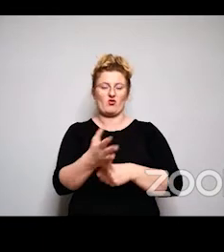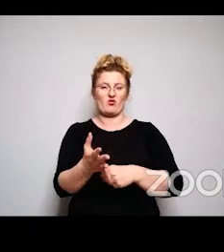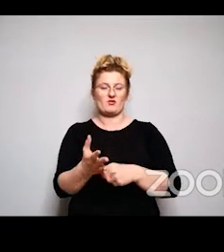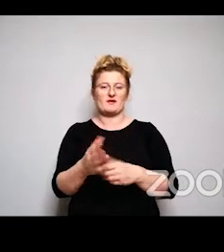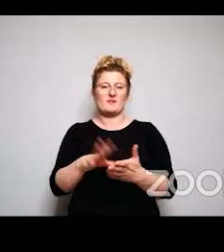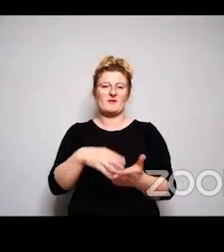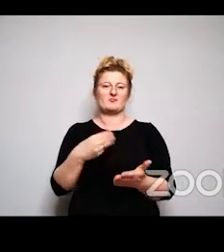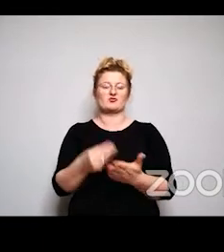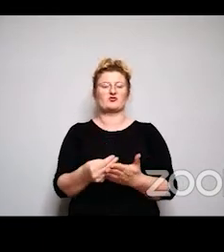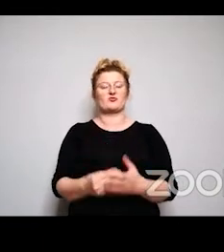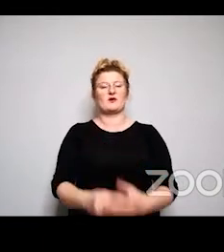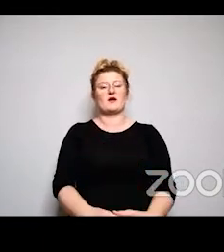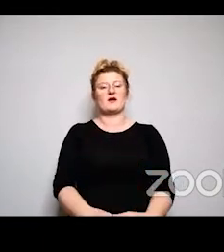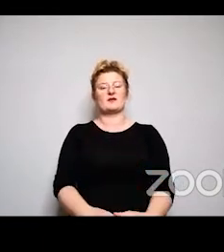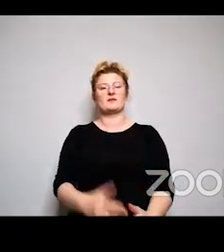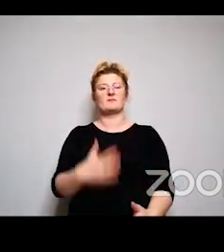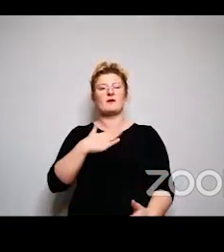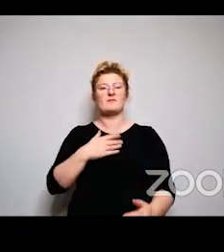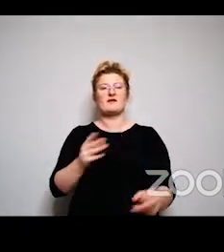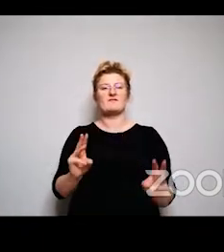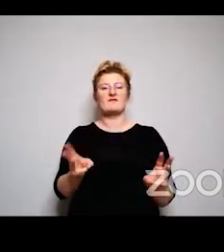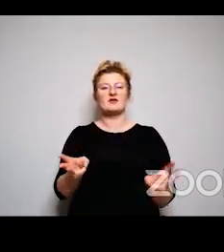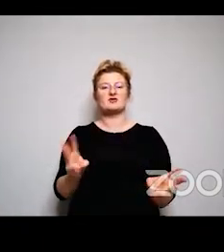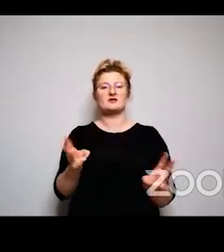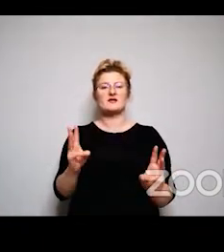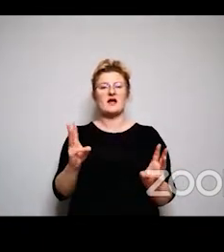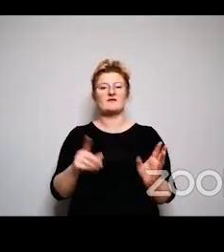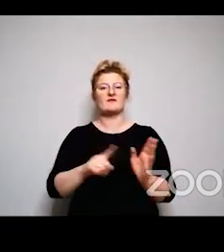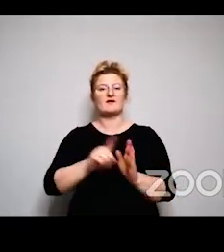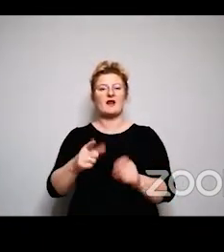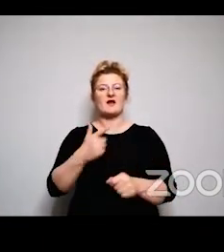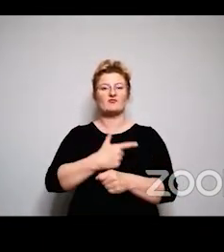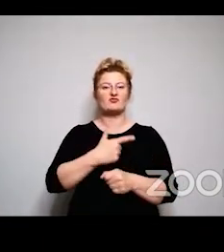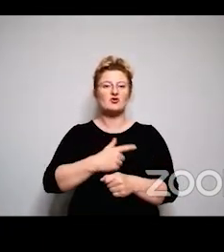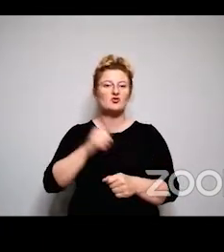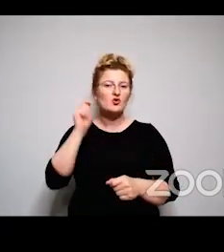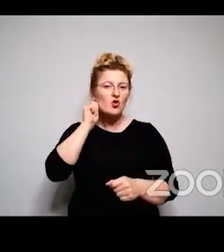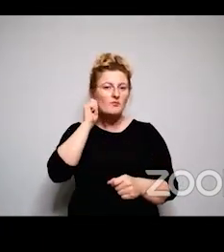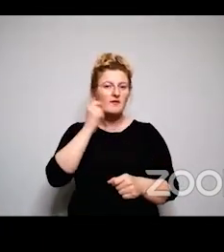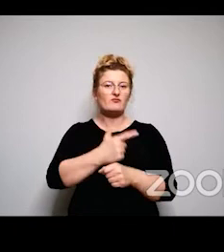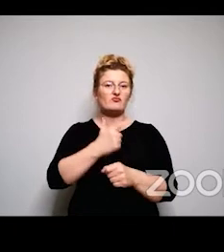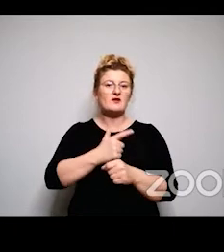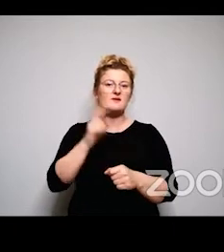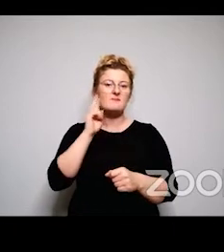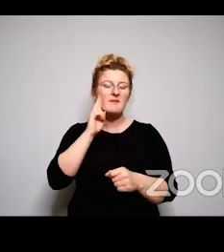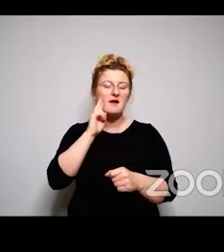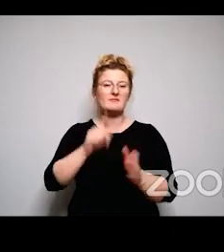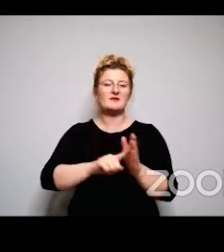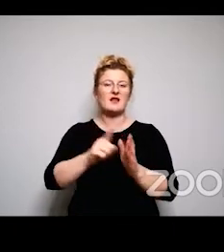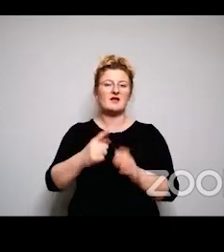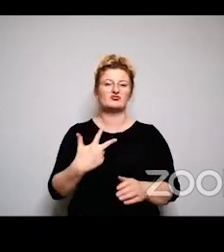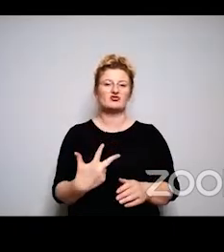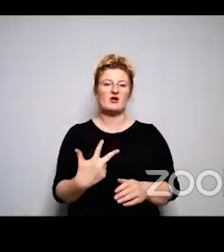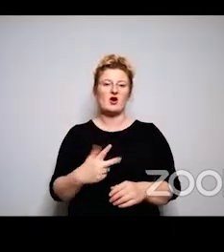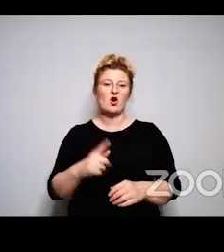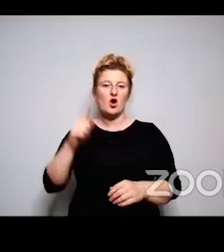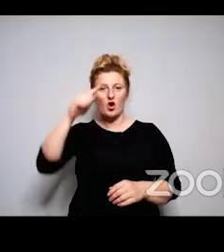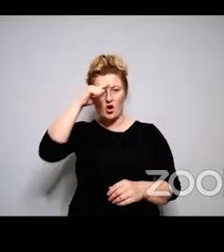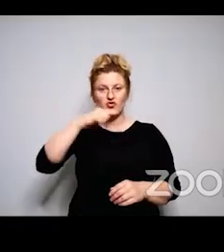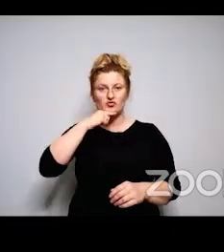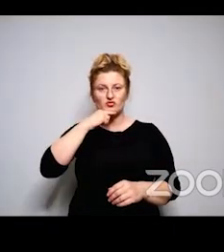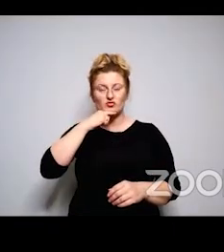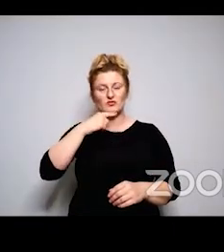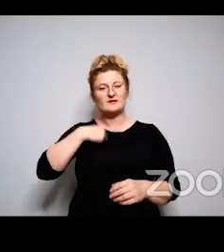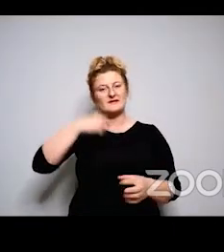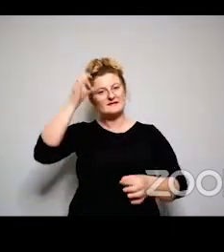the rest was just absent. And we thought, like, why are they never coming? It's like, oh, we have some, or we